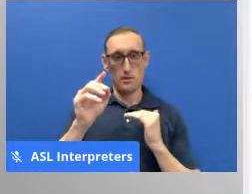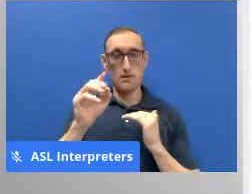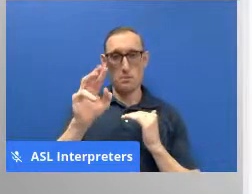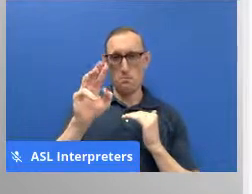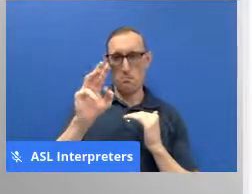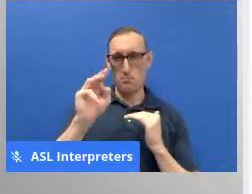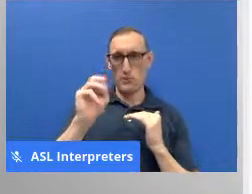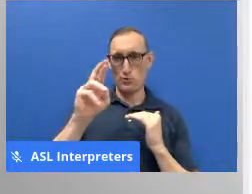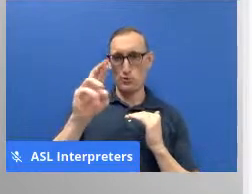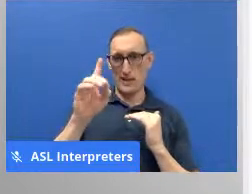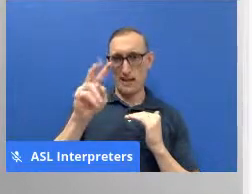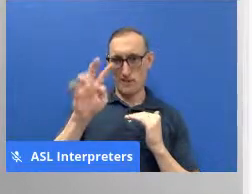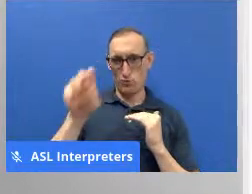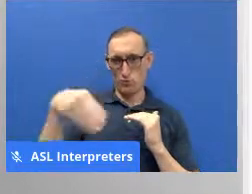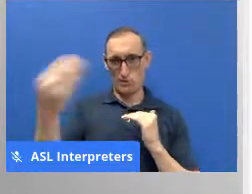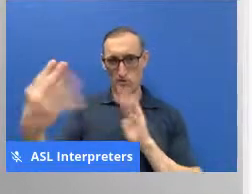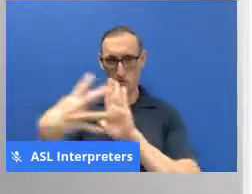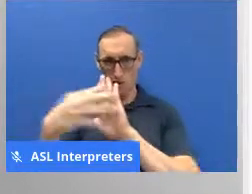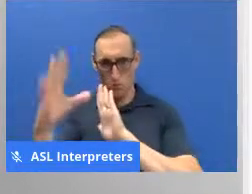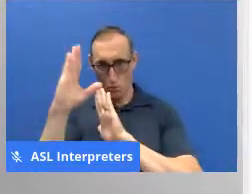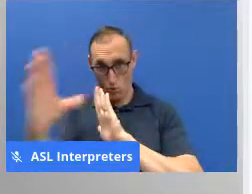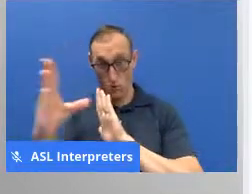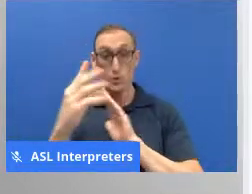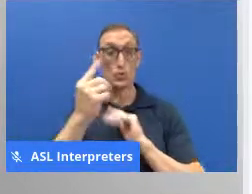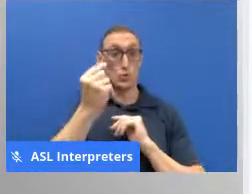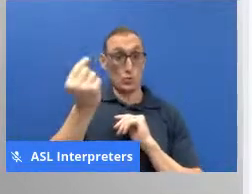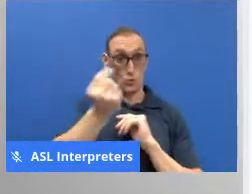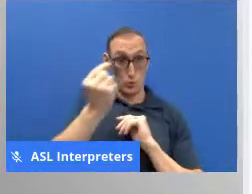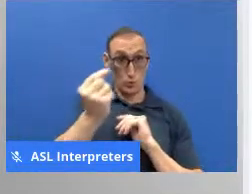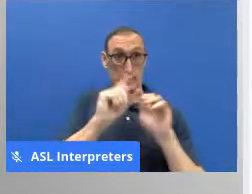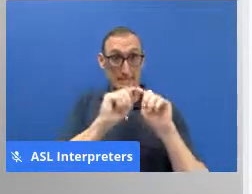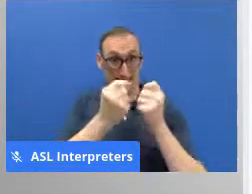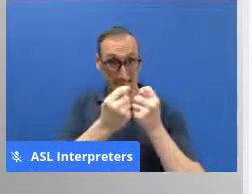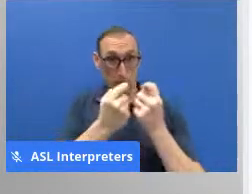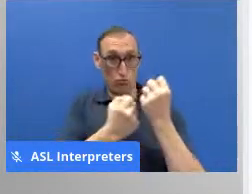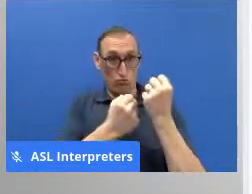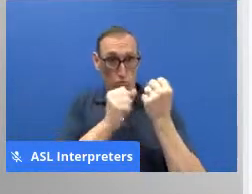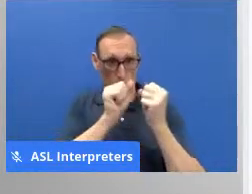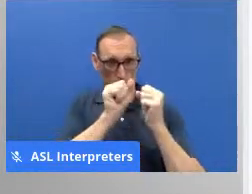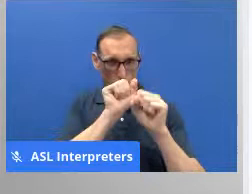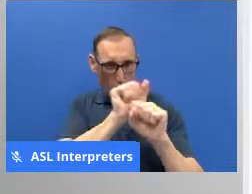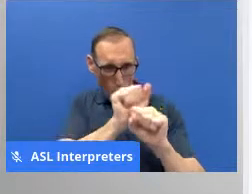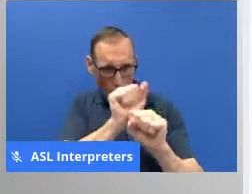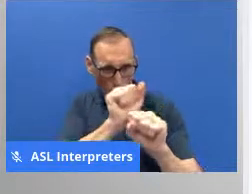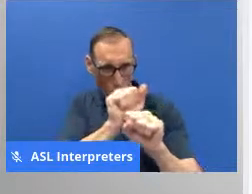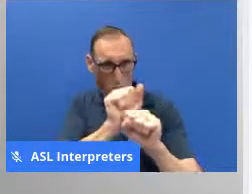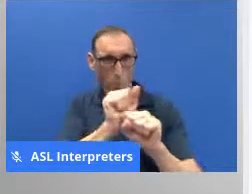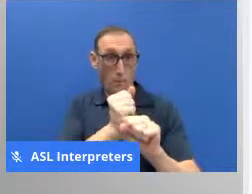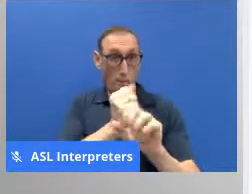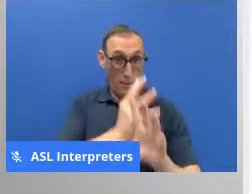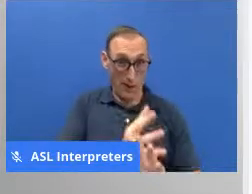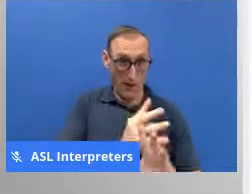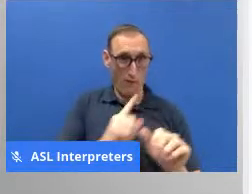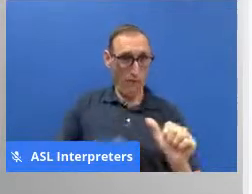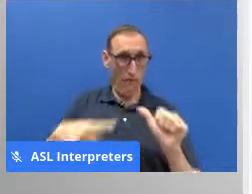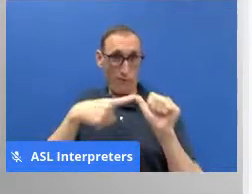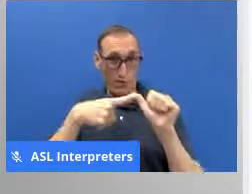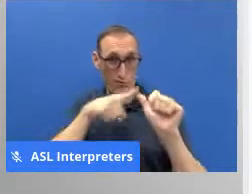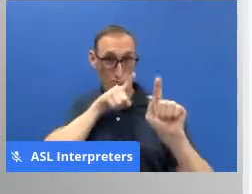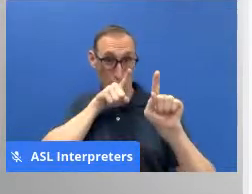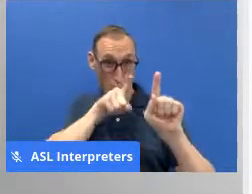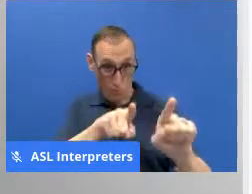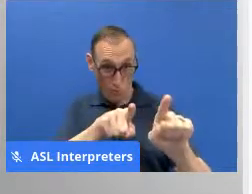the team will be working in a work session to prepare just their initial report. And as you all